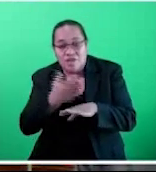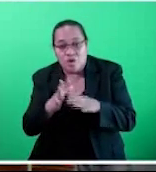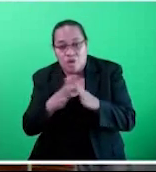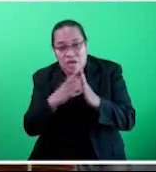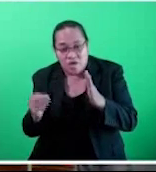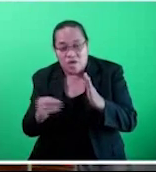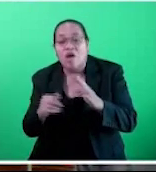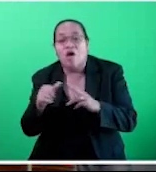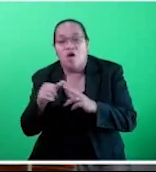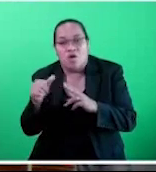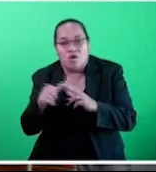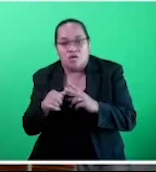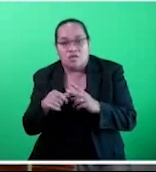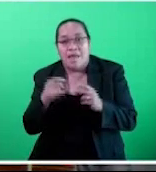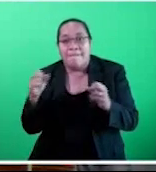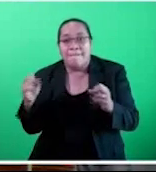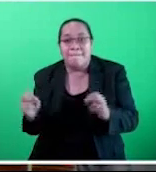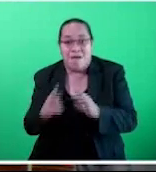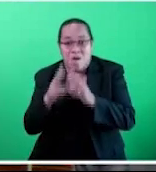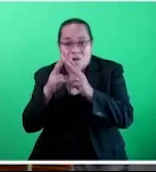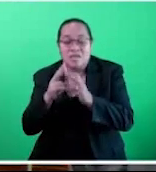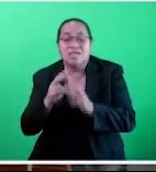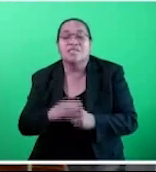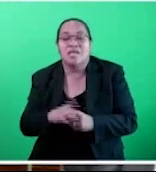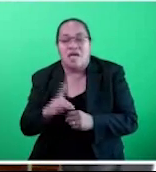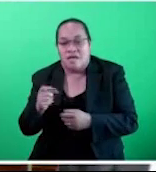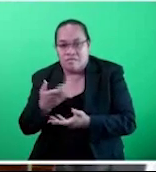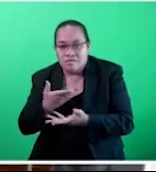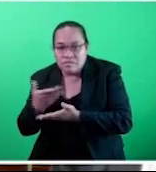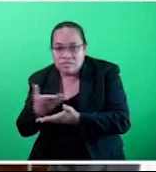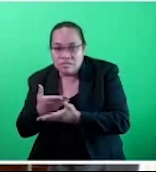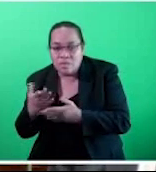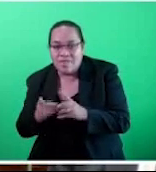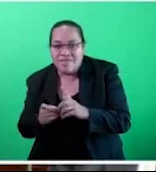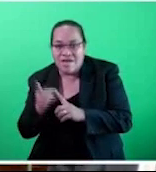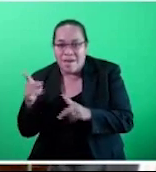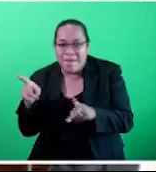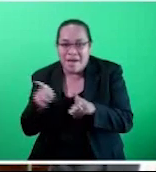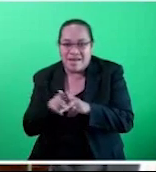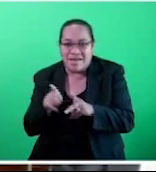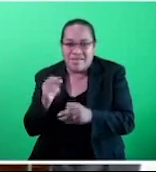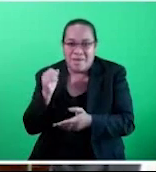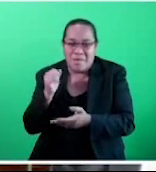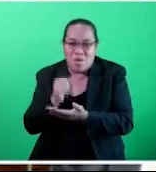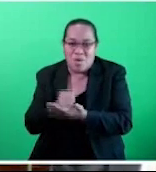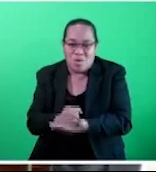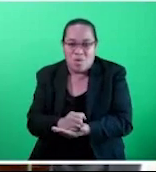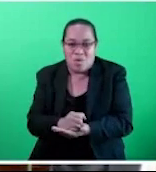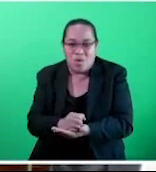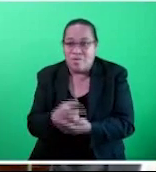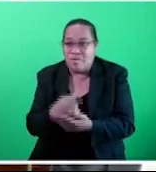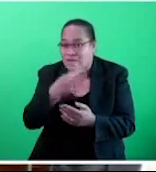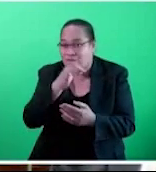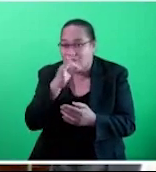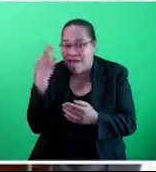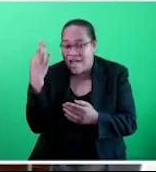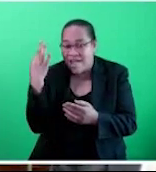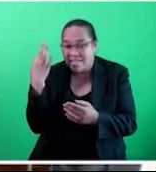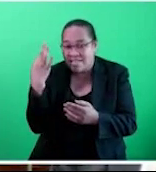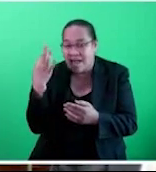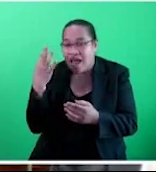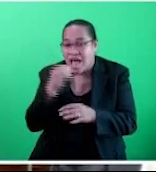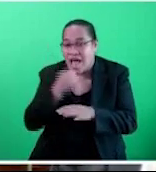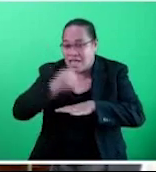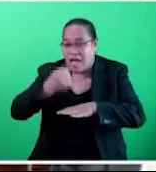possibly Paris. There's also been discussions about development partner support in terms of the French government have been